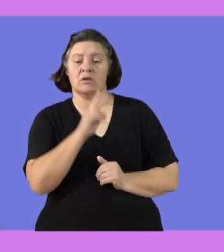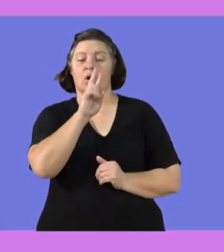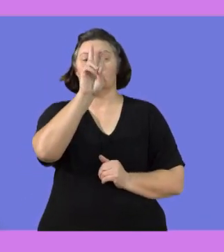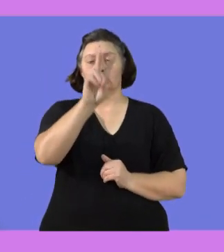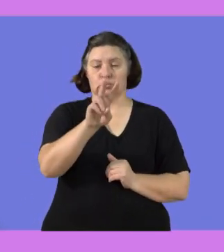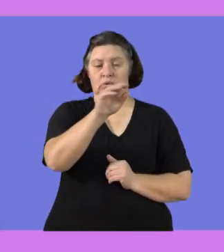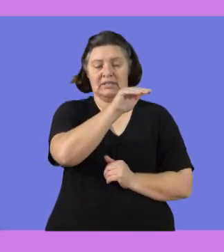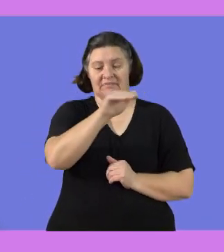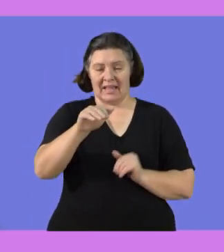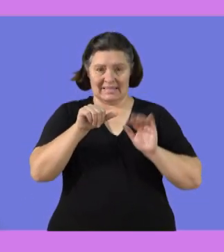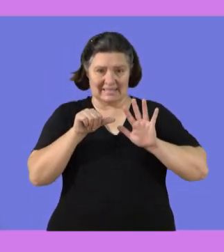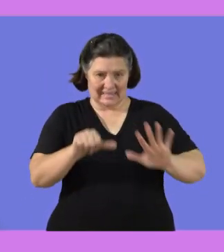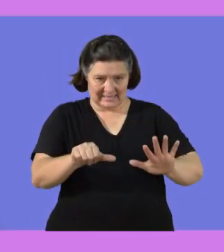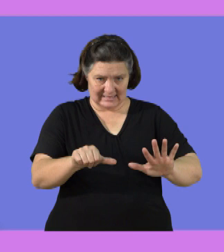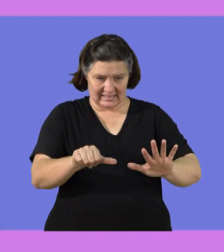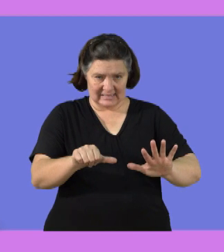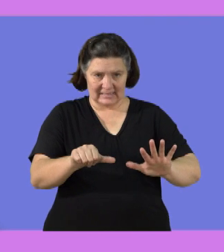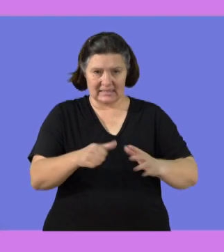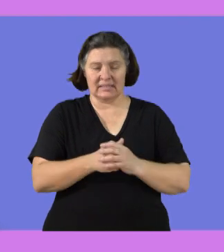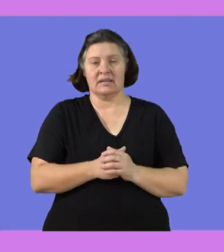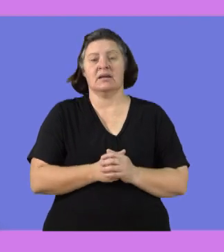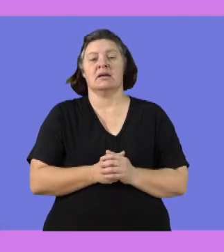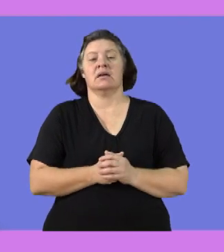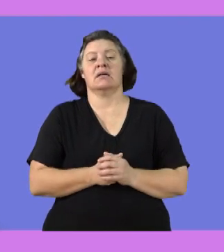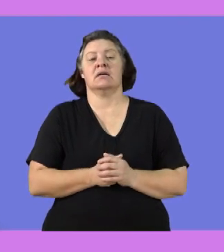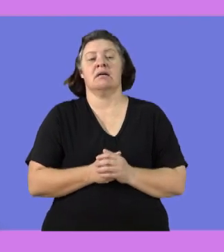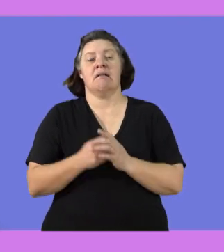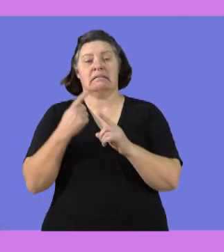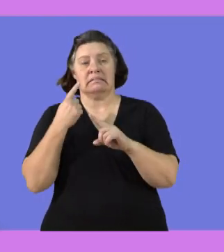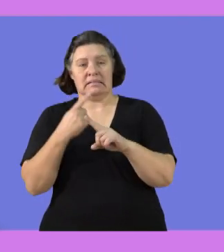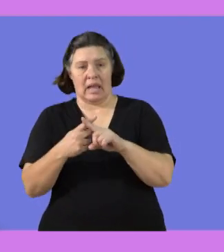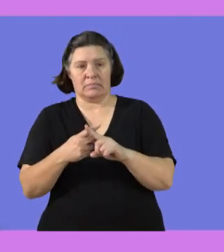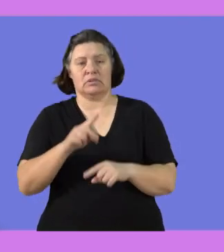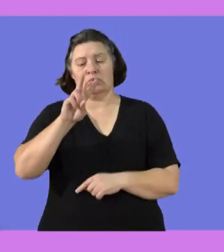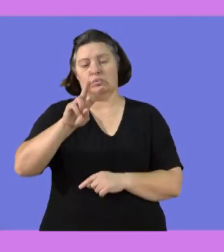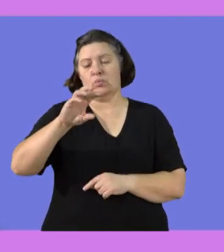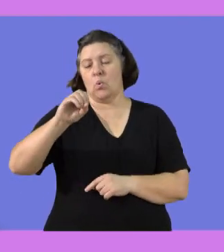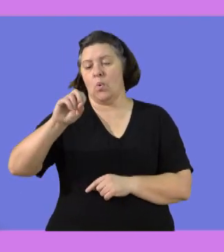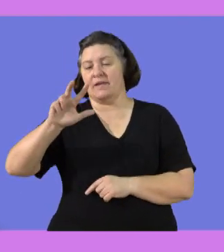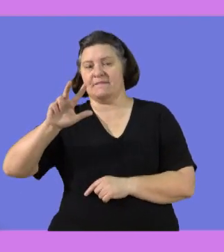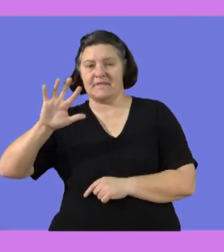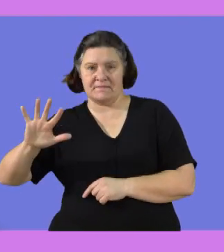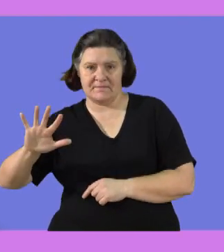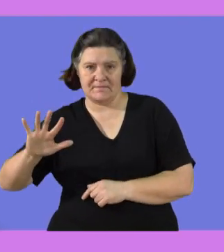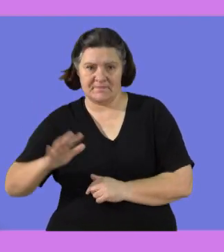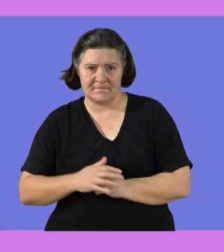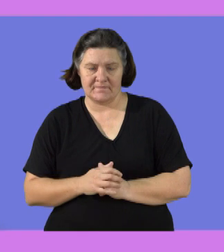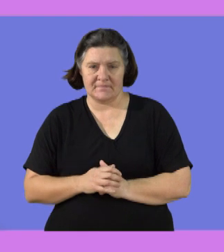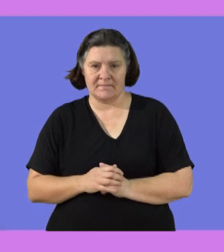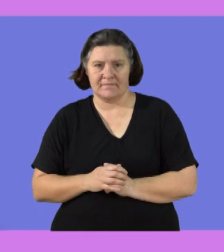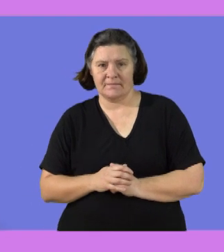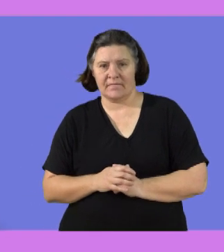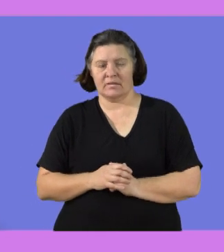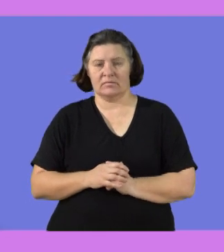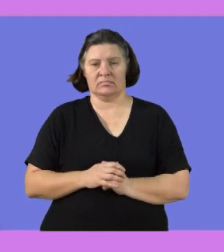2 divided by 6, which is the sum of the ratios, and then we multiply by